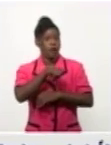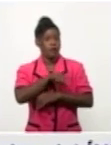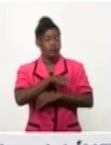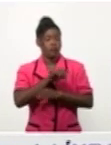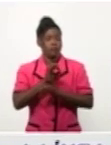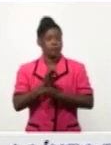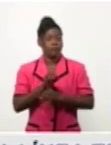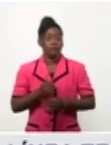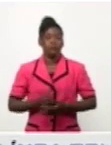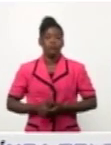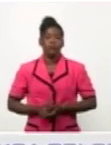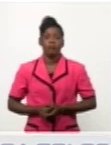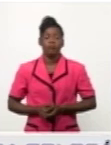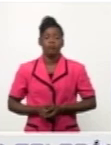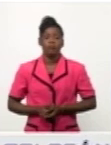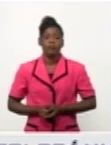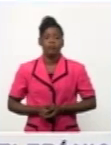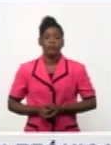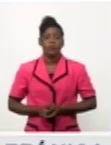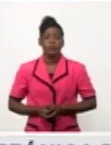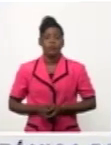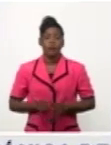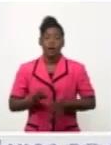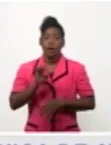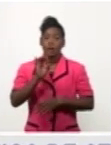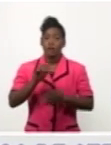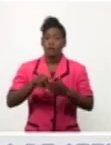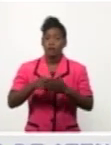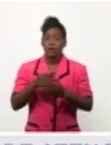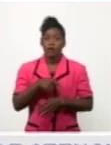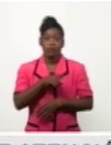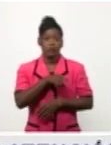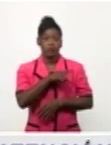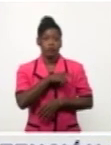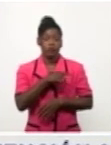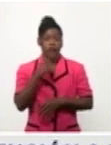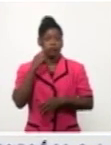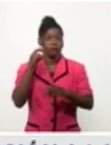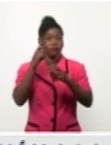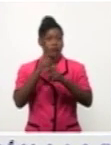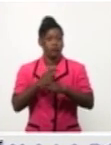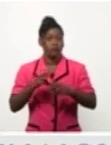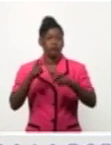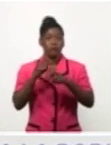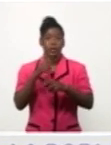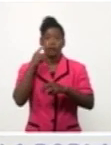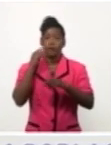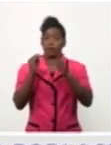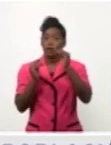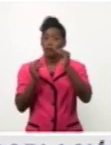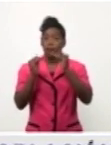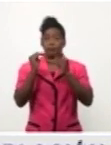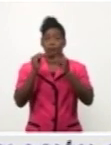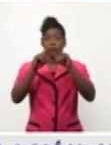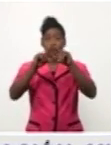in the last 15 days it remains with the highest incidence, with